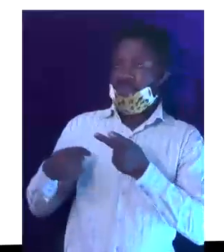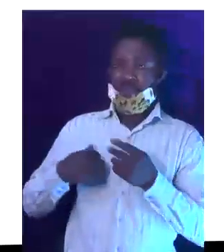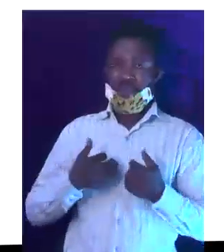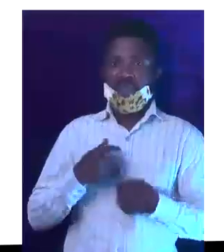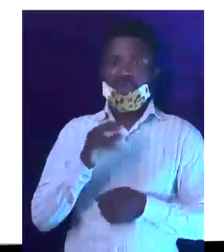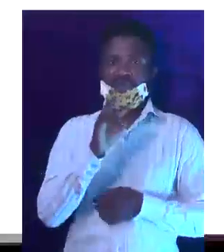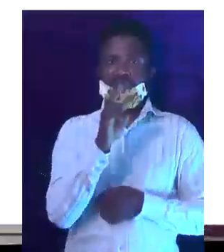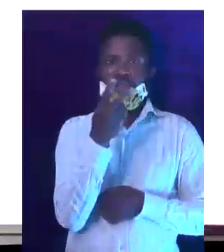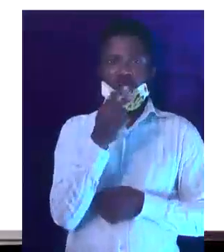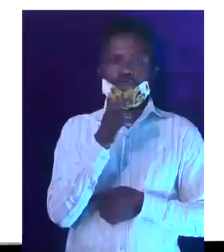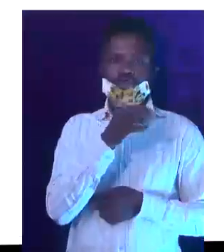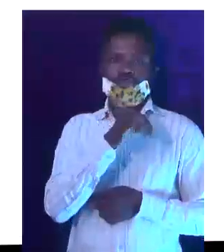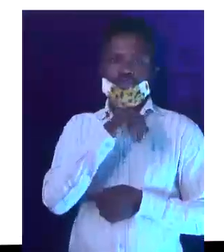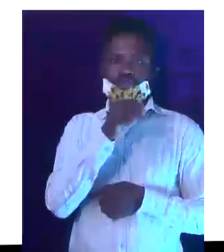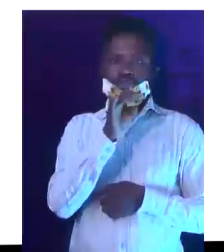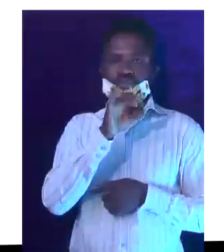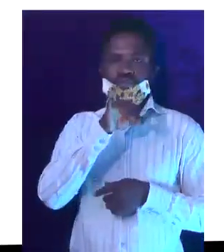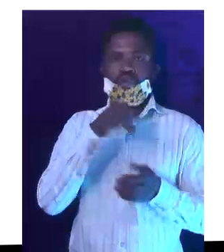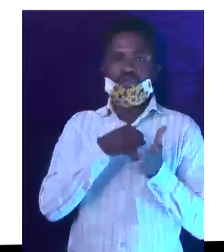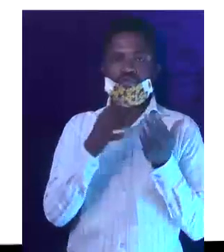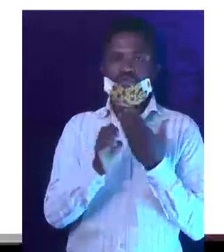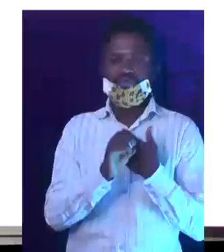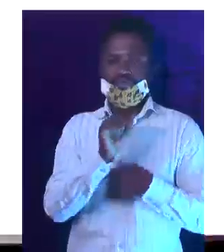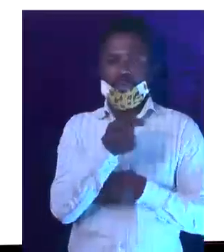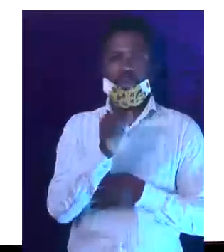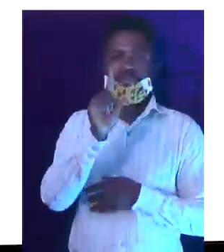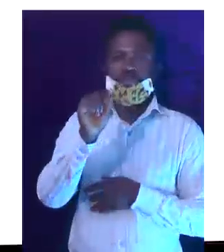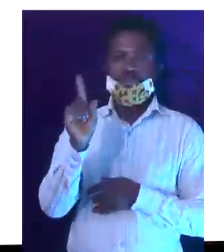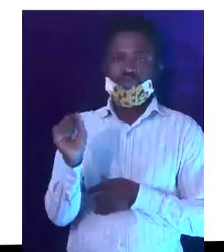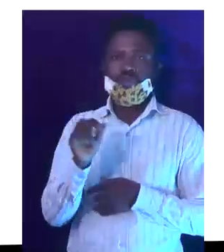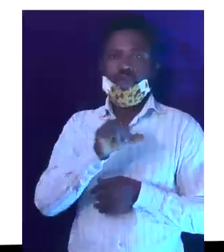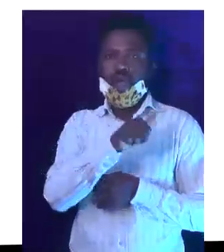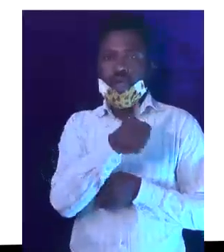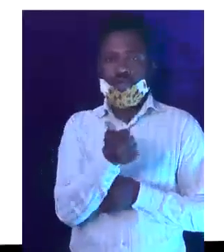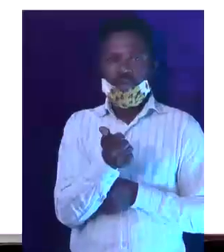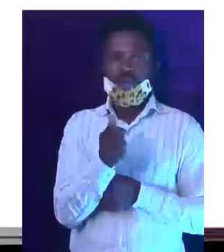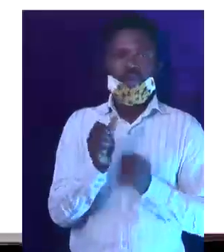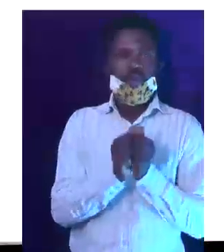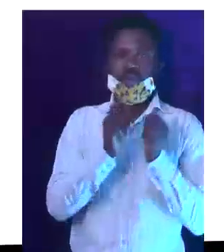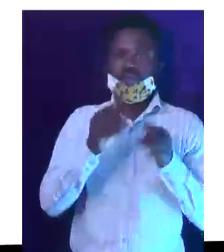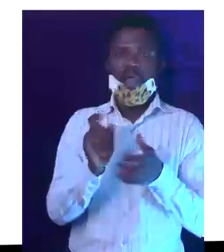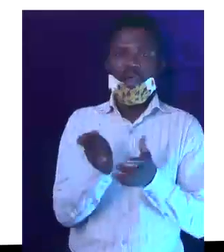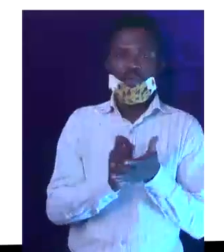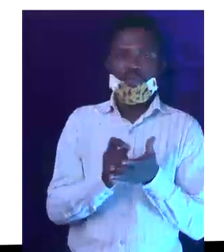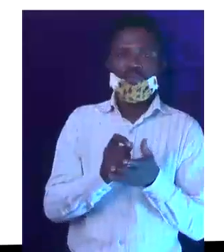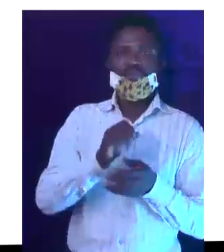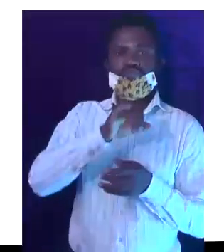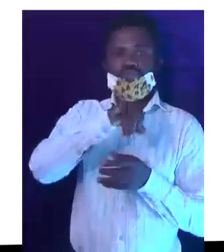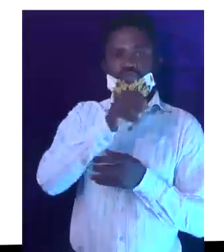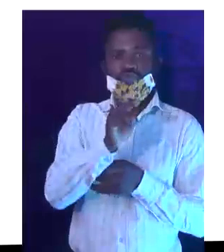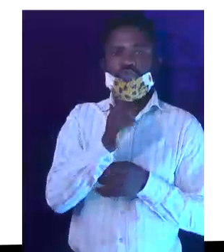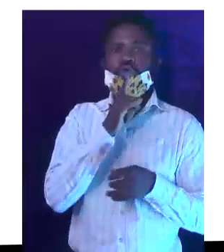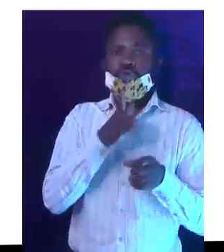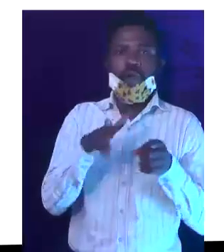this 2nd June, 2020. Another one, 2nd June, without writing the June in full,